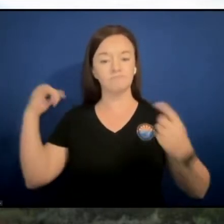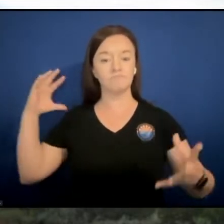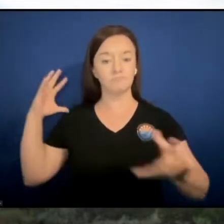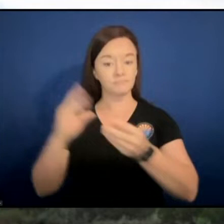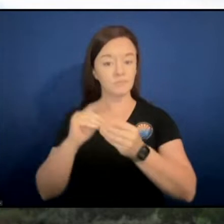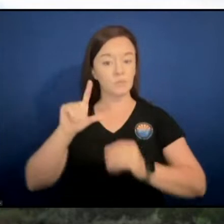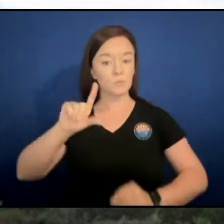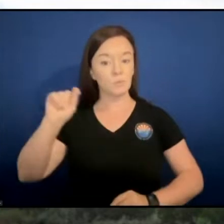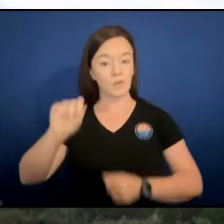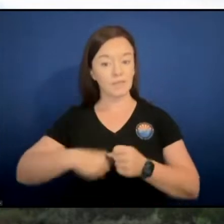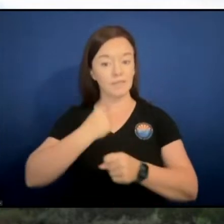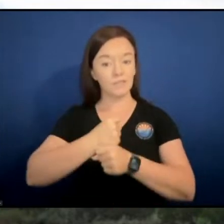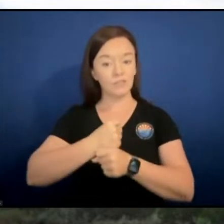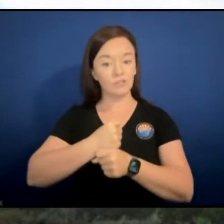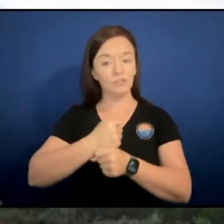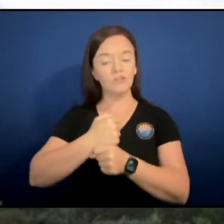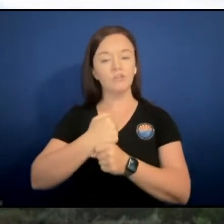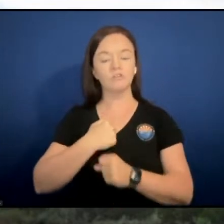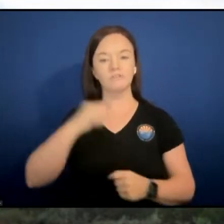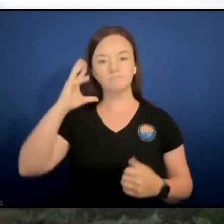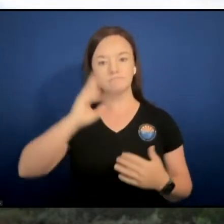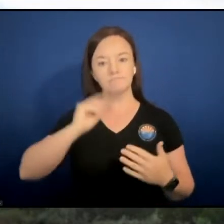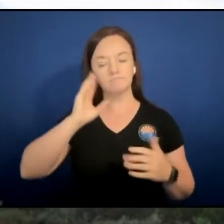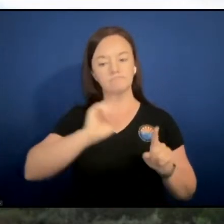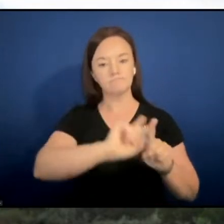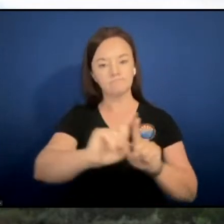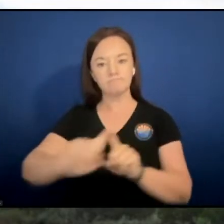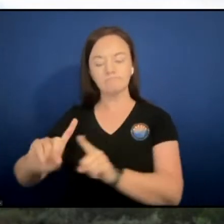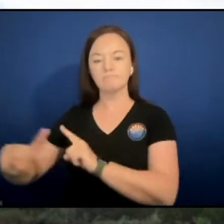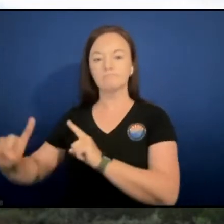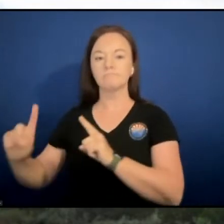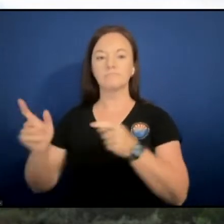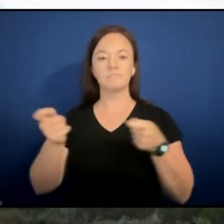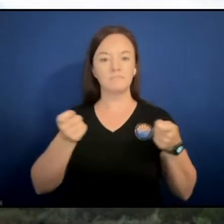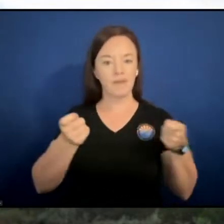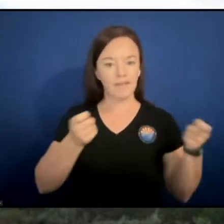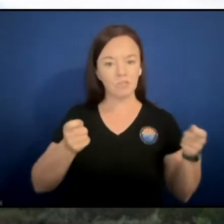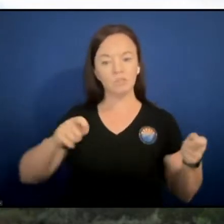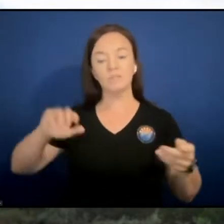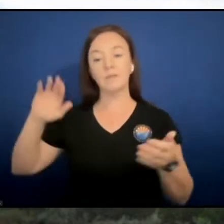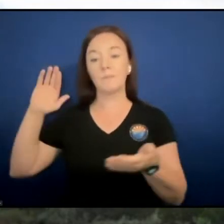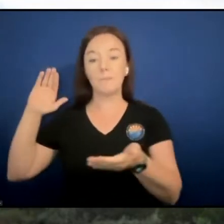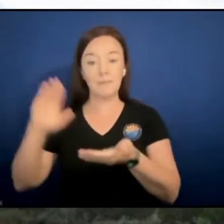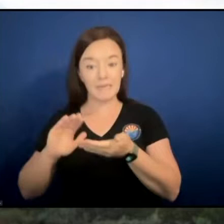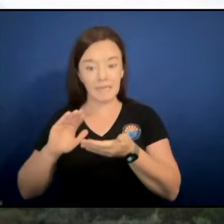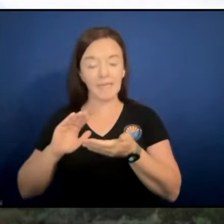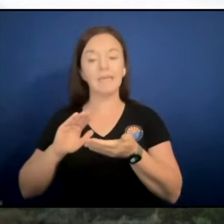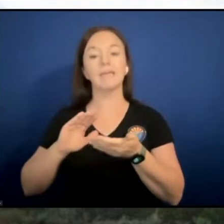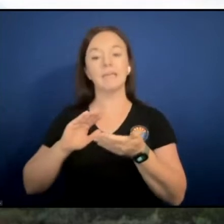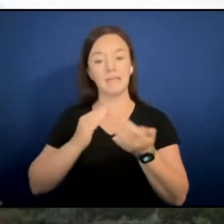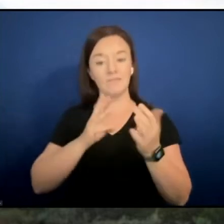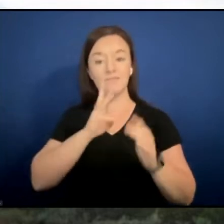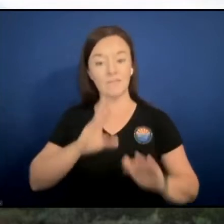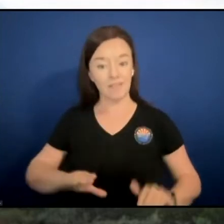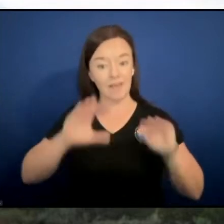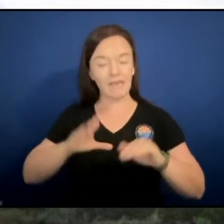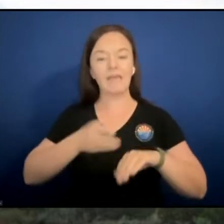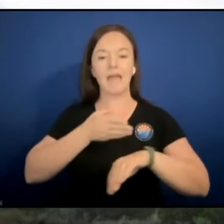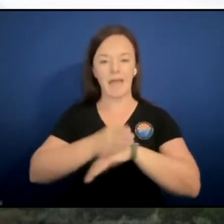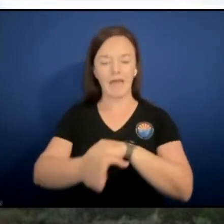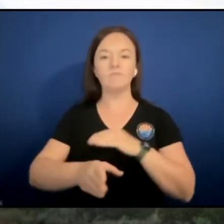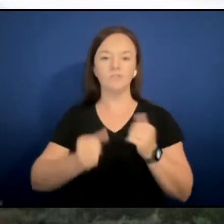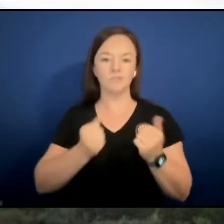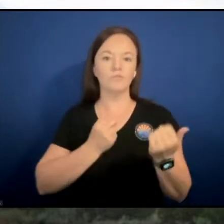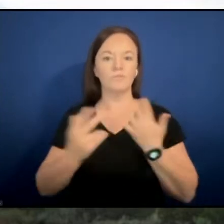the experience of dealing and managing and mitigating post-wildfire flooding here in